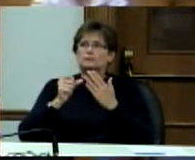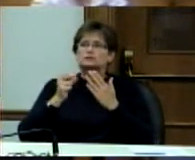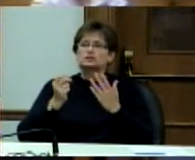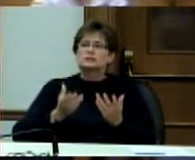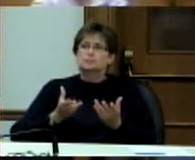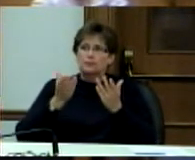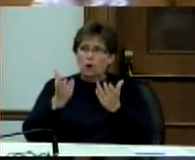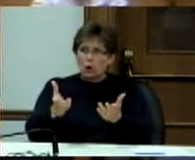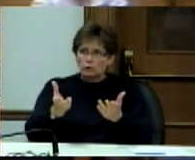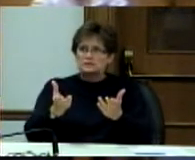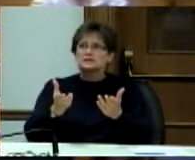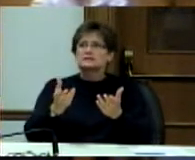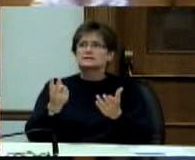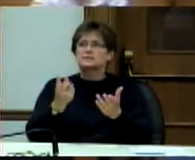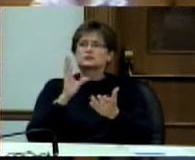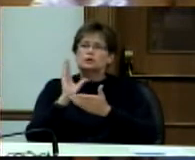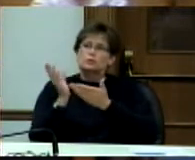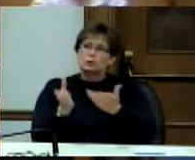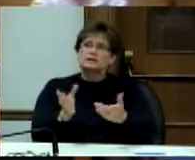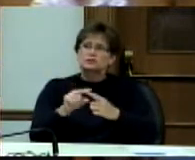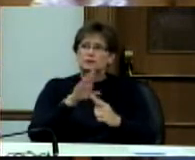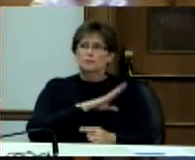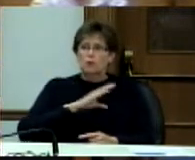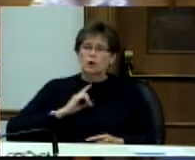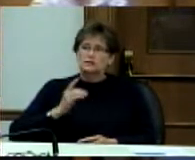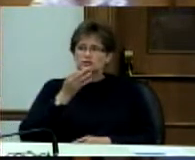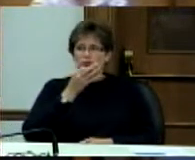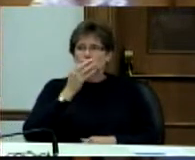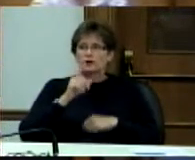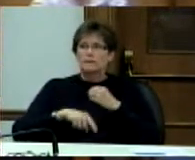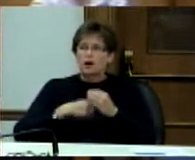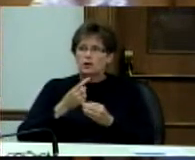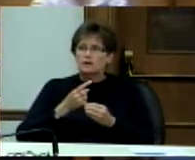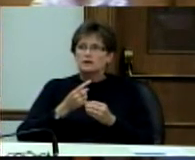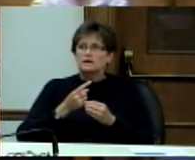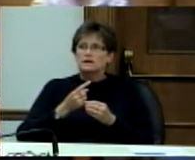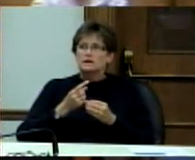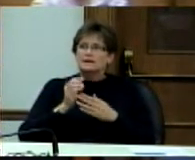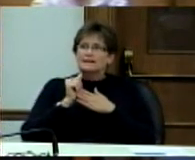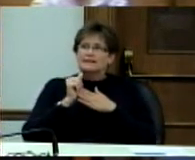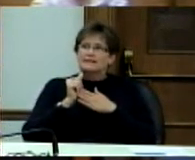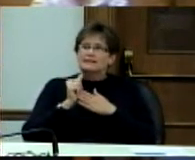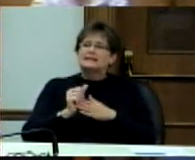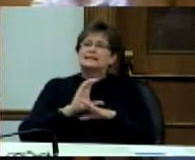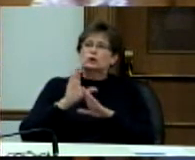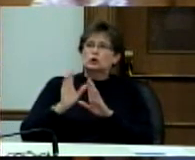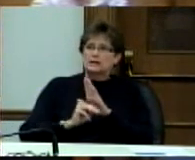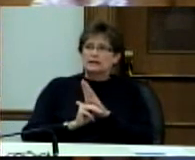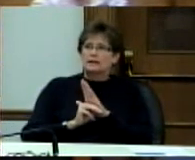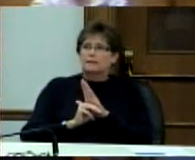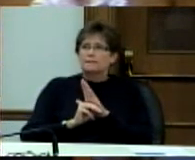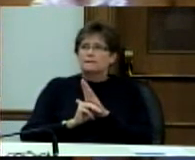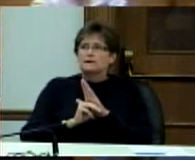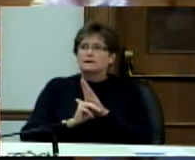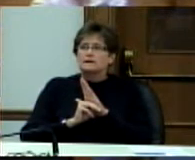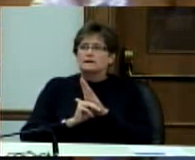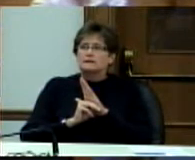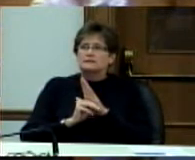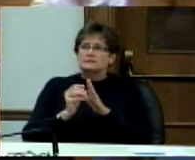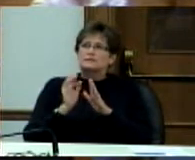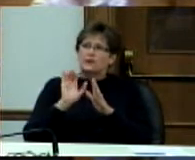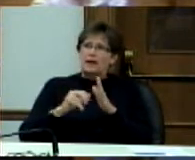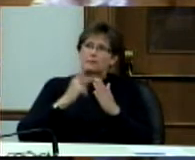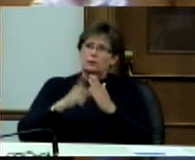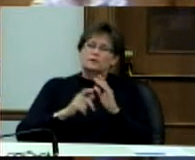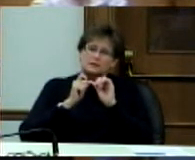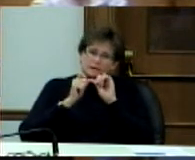proposal, which she'll be bringing to the board sooner or later, about needing some curriculum to